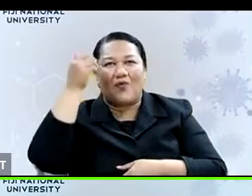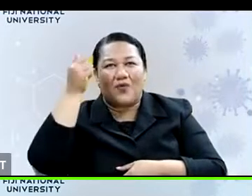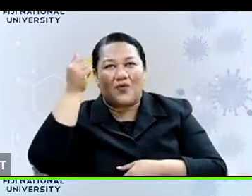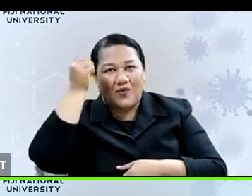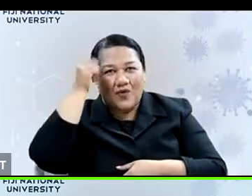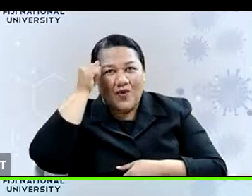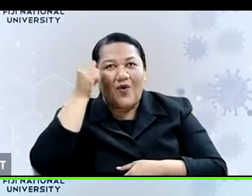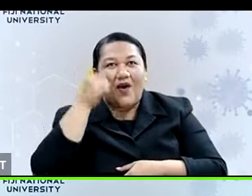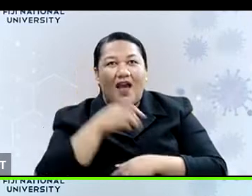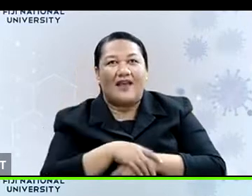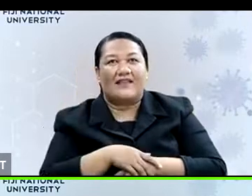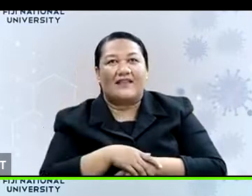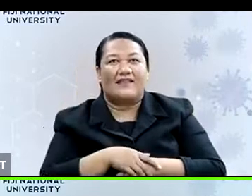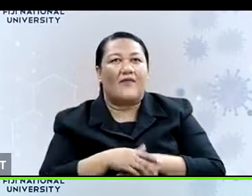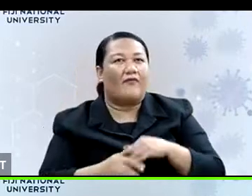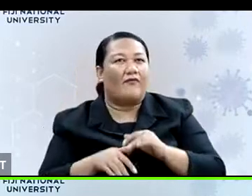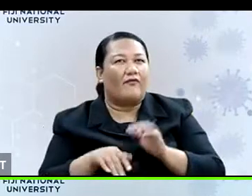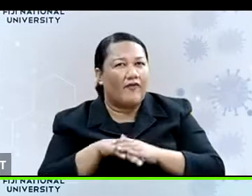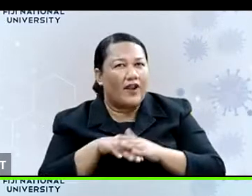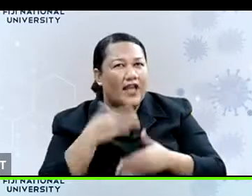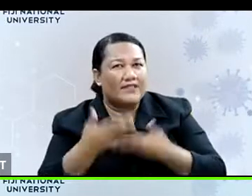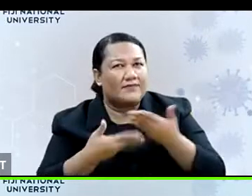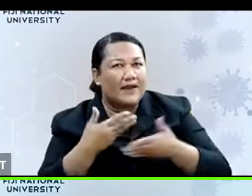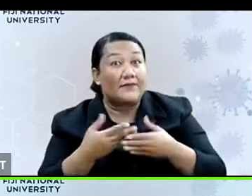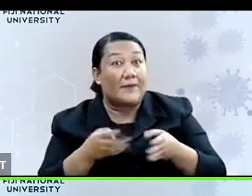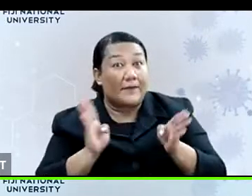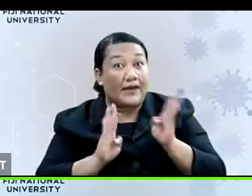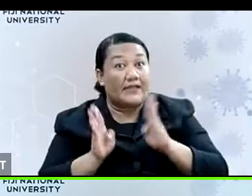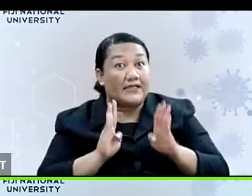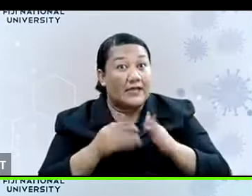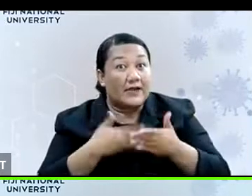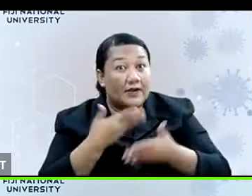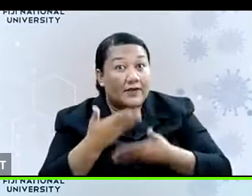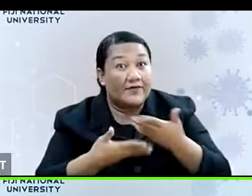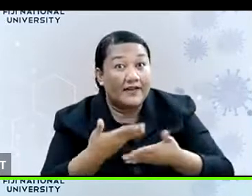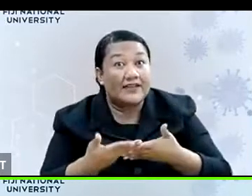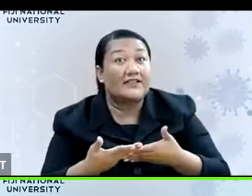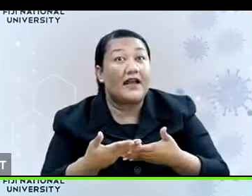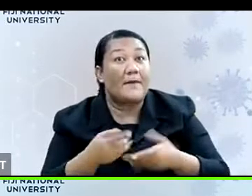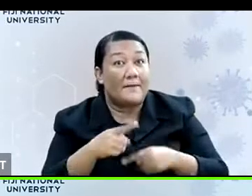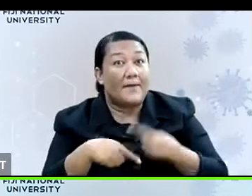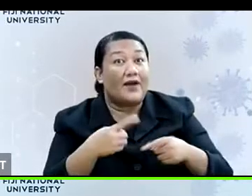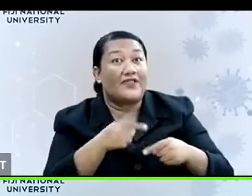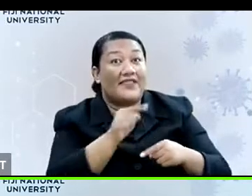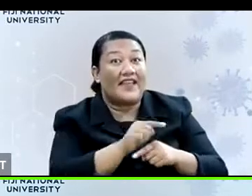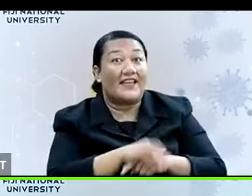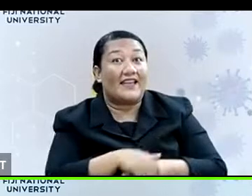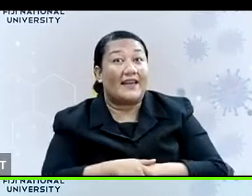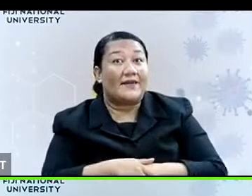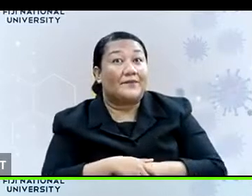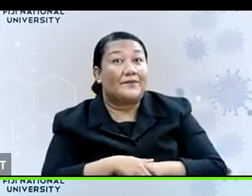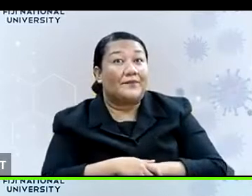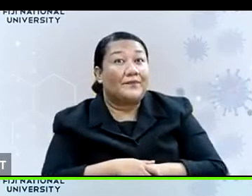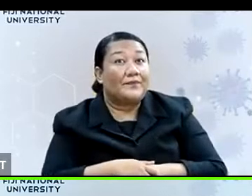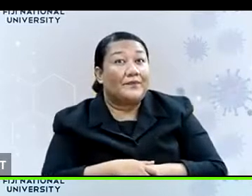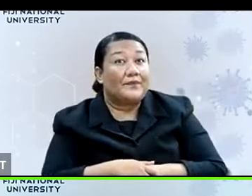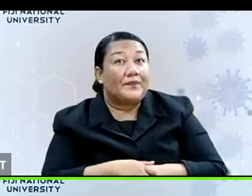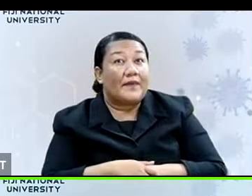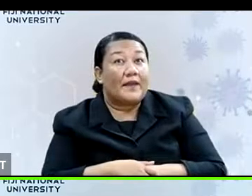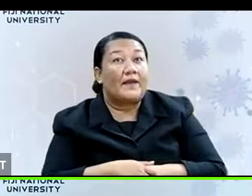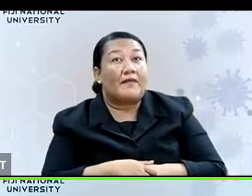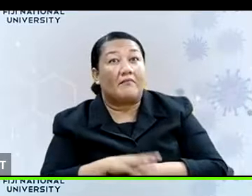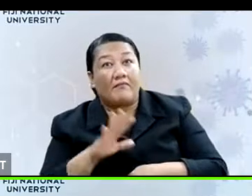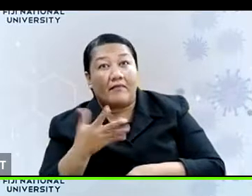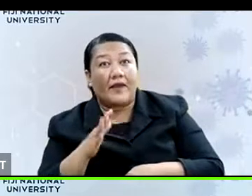know the biological explanation for that. We do know that about maybe a third of people may be